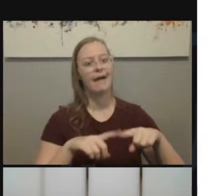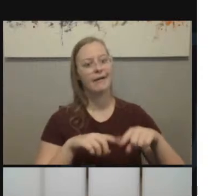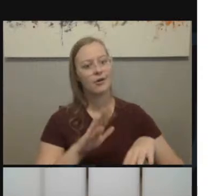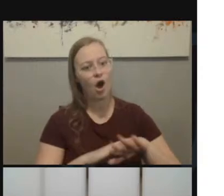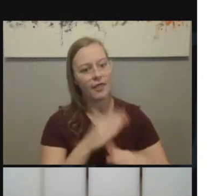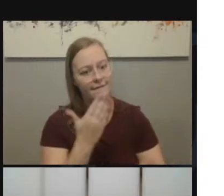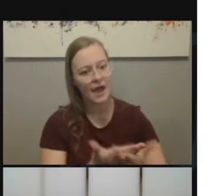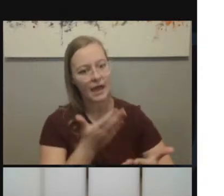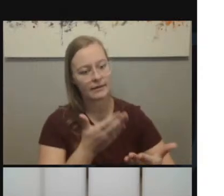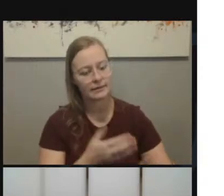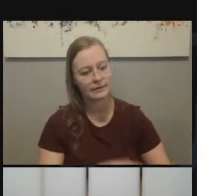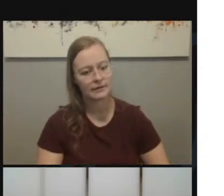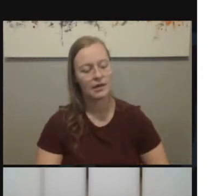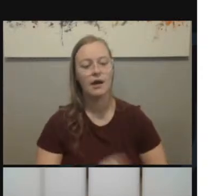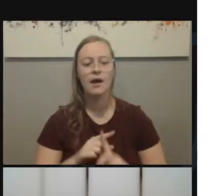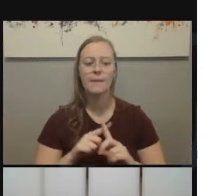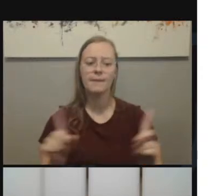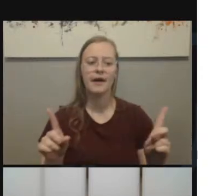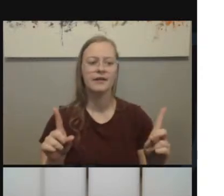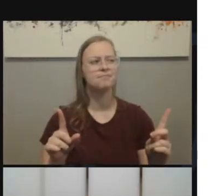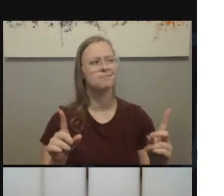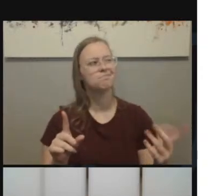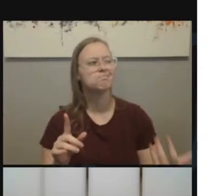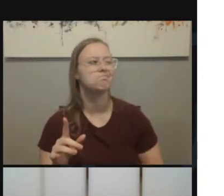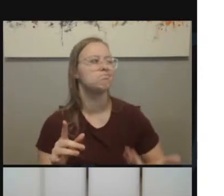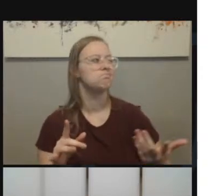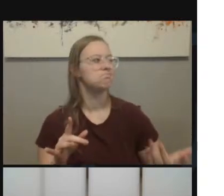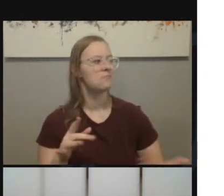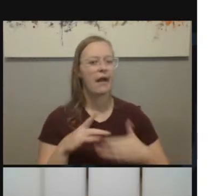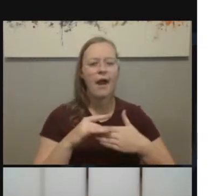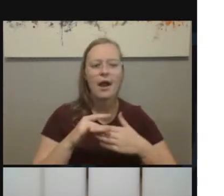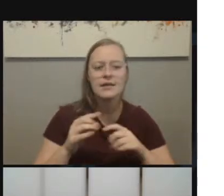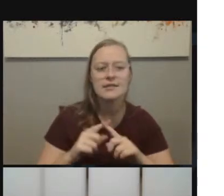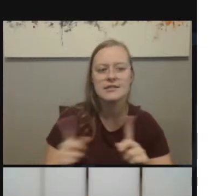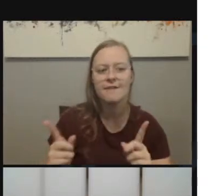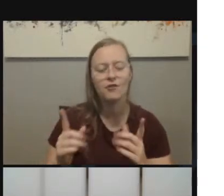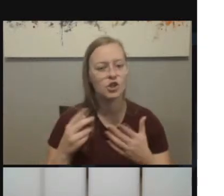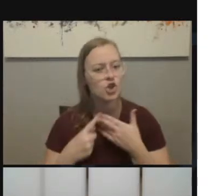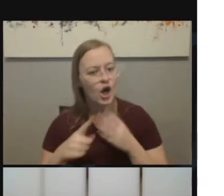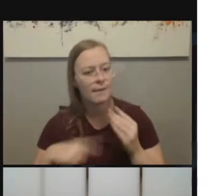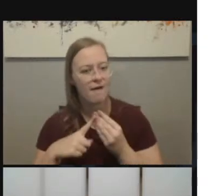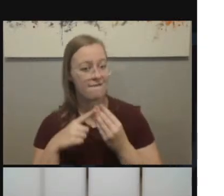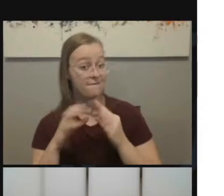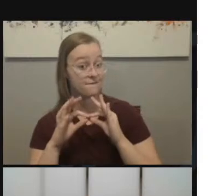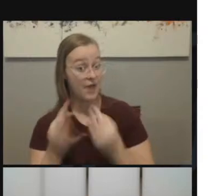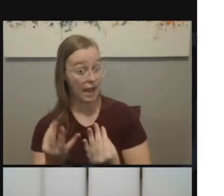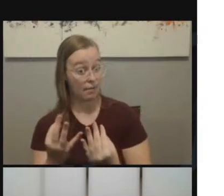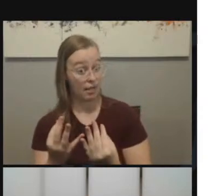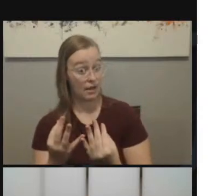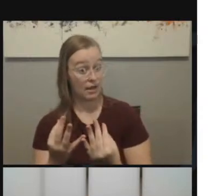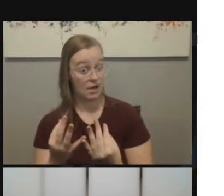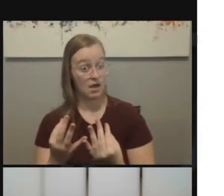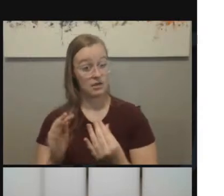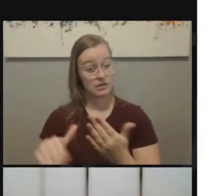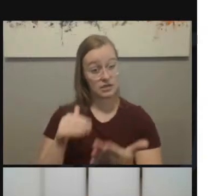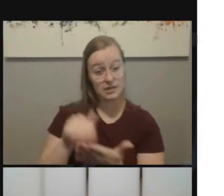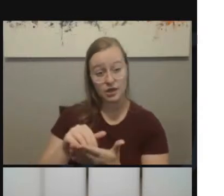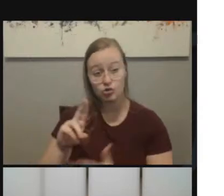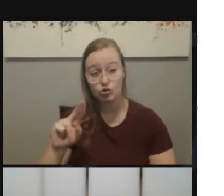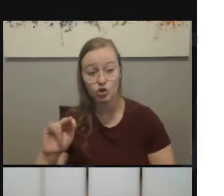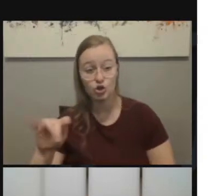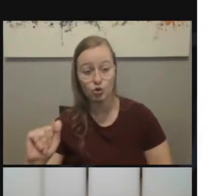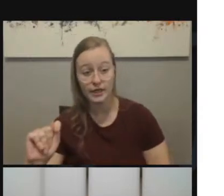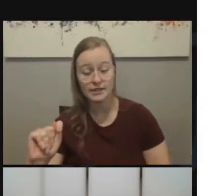facts. But in a different context, if we're talking about family as the central unit